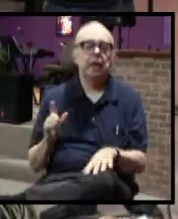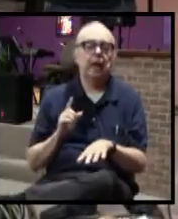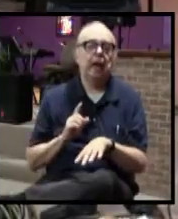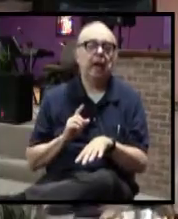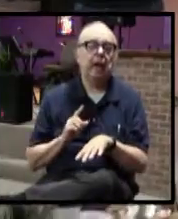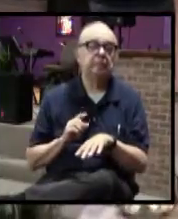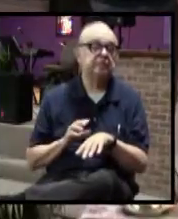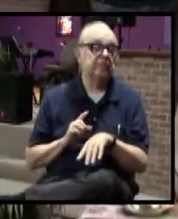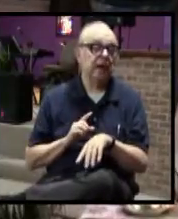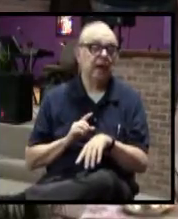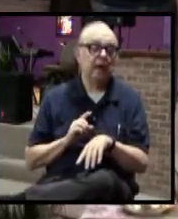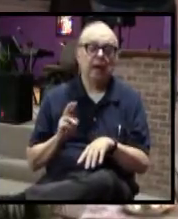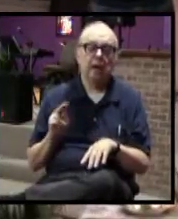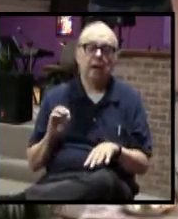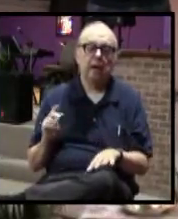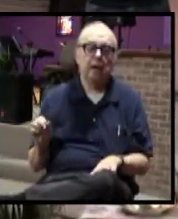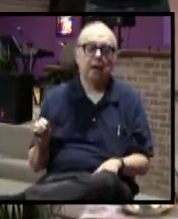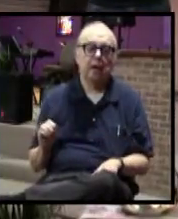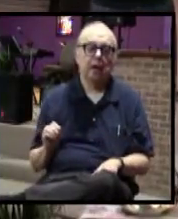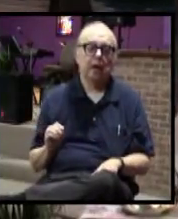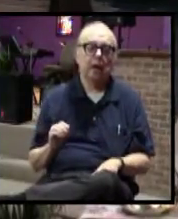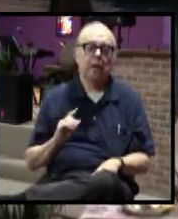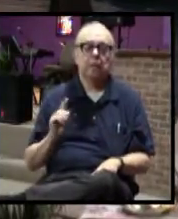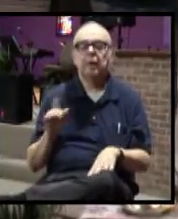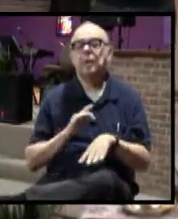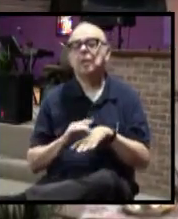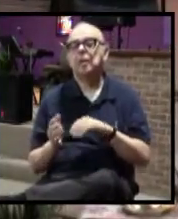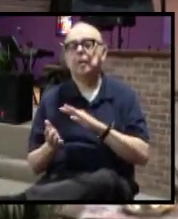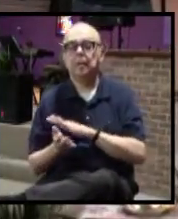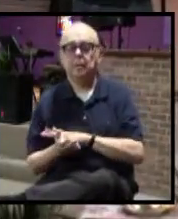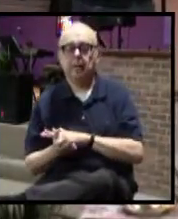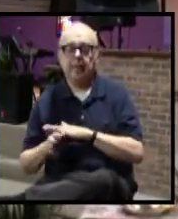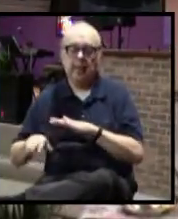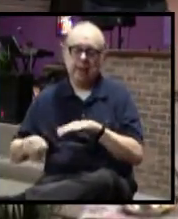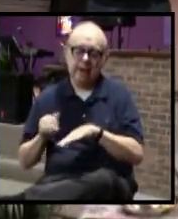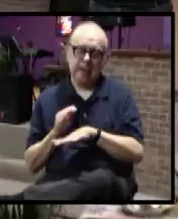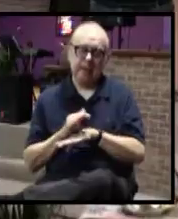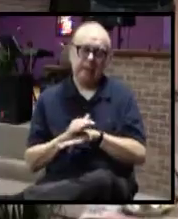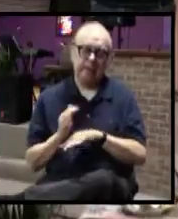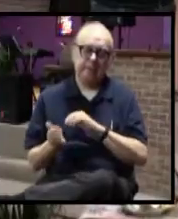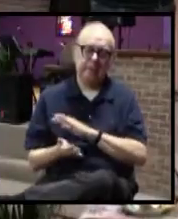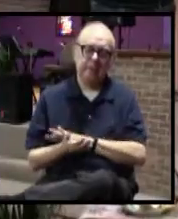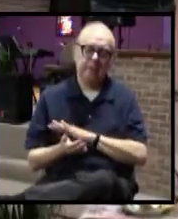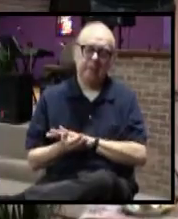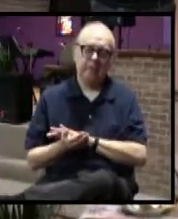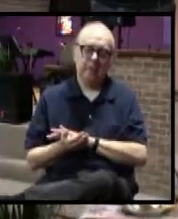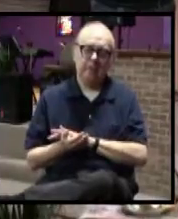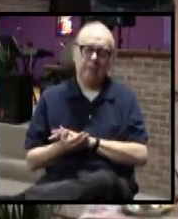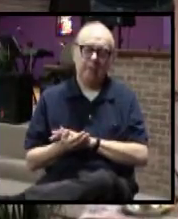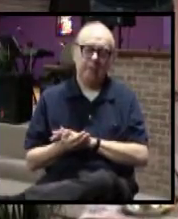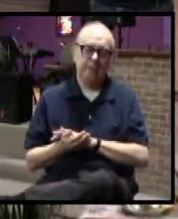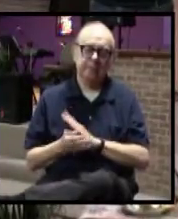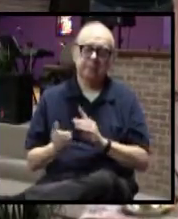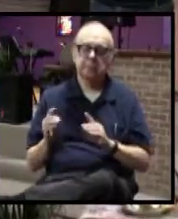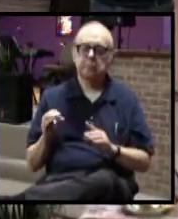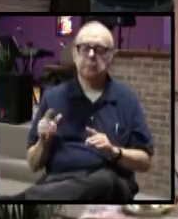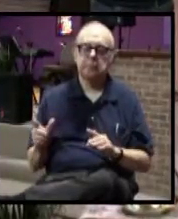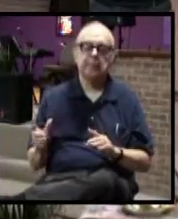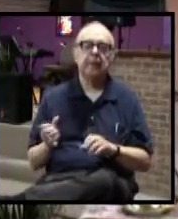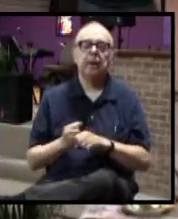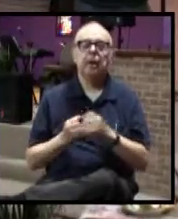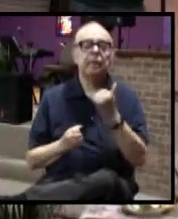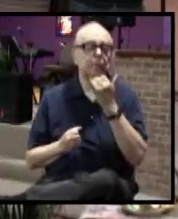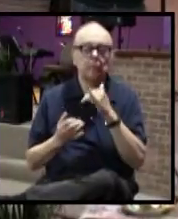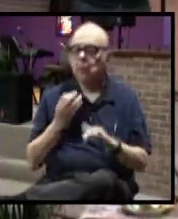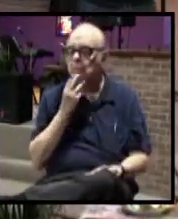went to the well at noon. Everybody went early in the morning, late at night or in the